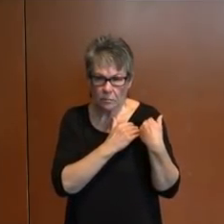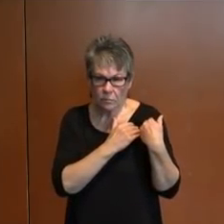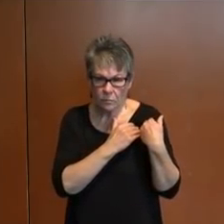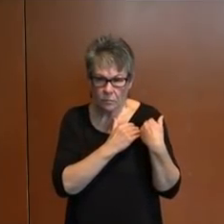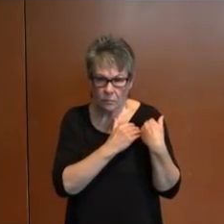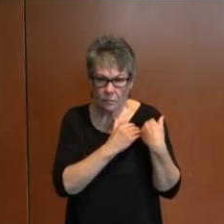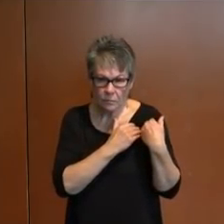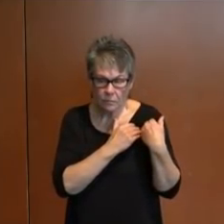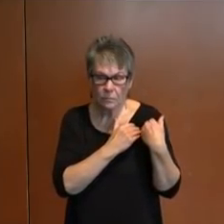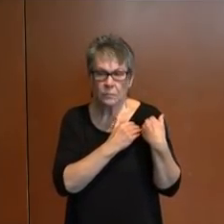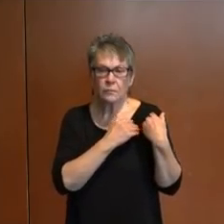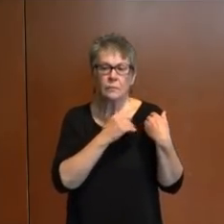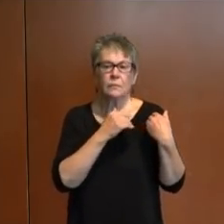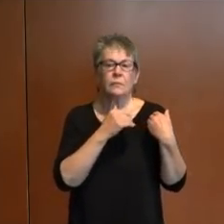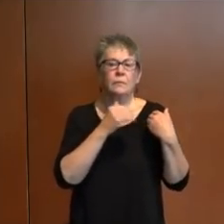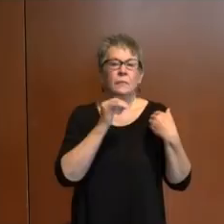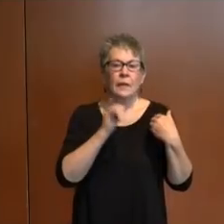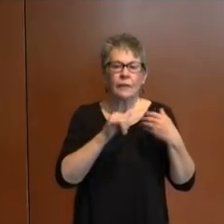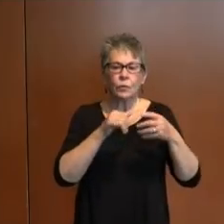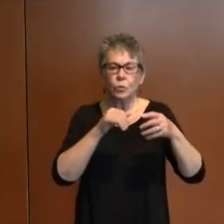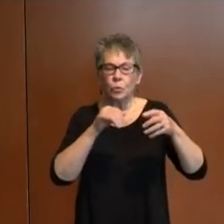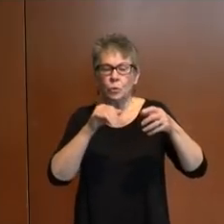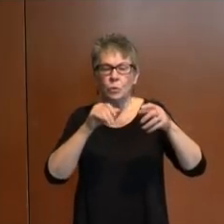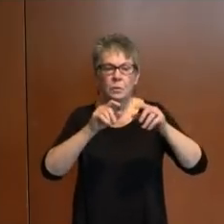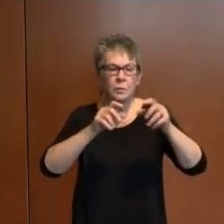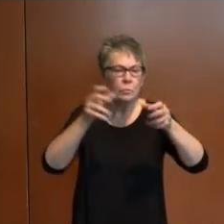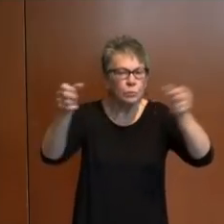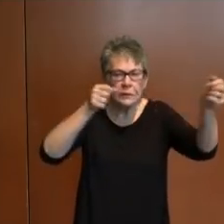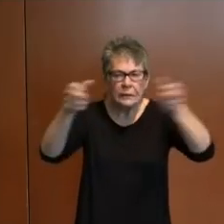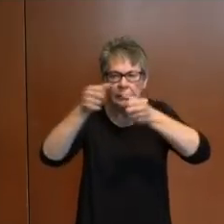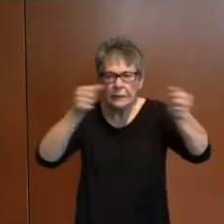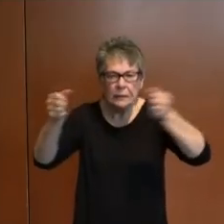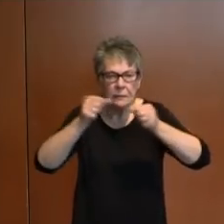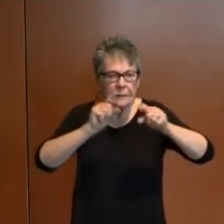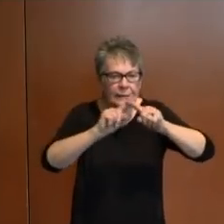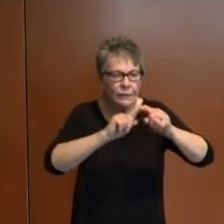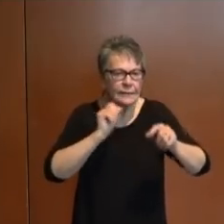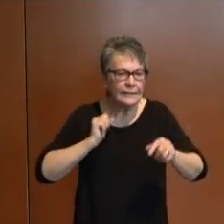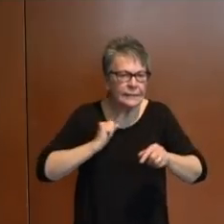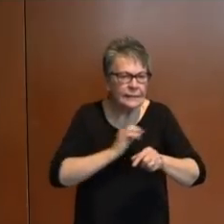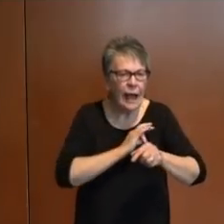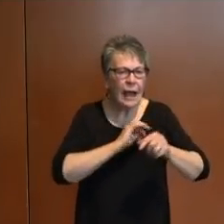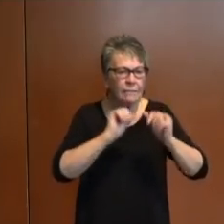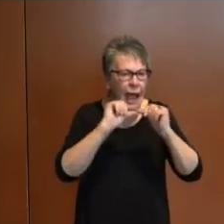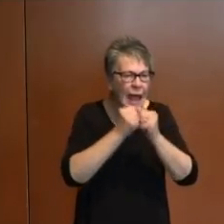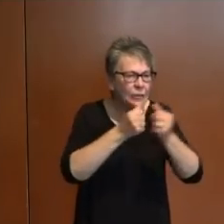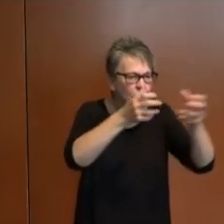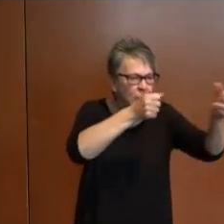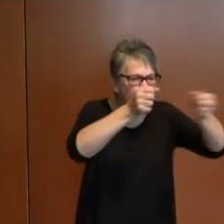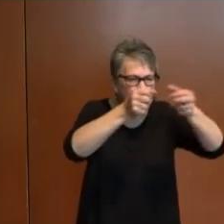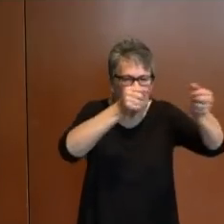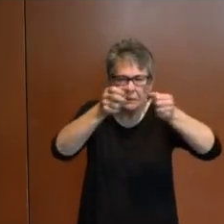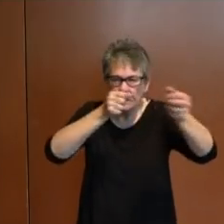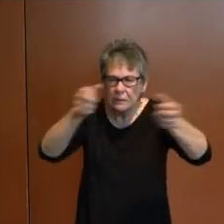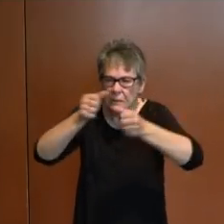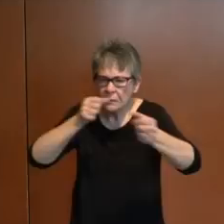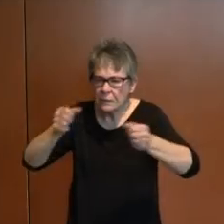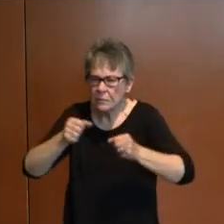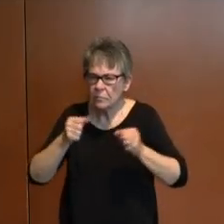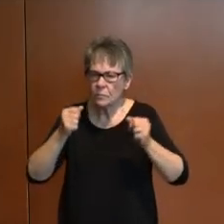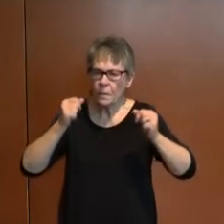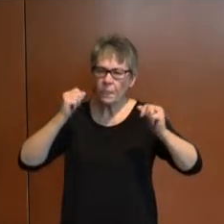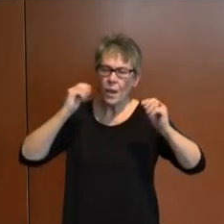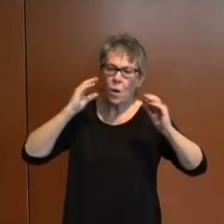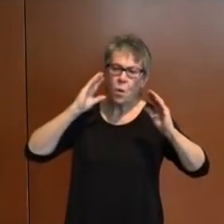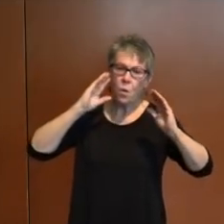agencies and the staffing corps. I expect by close of business tomorrow, you'll be seeing on social media